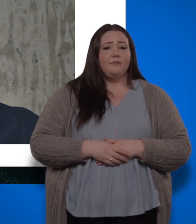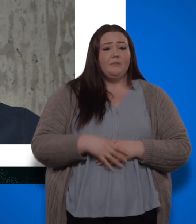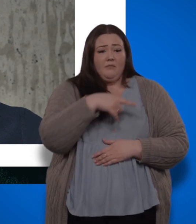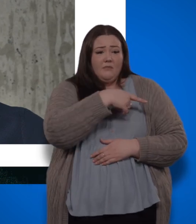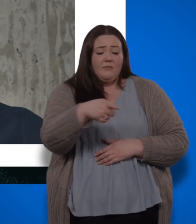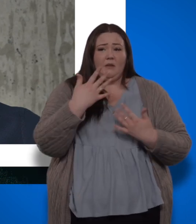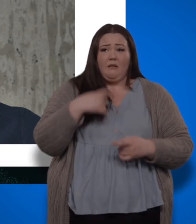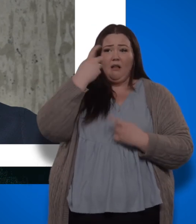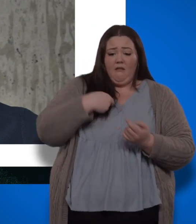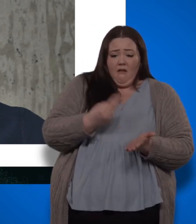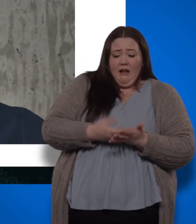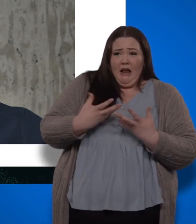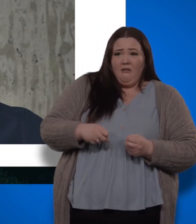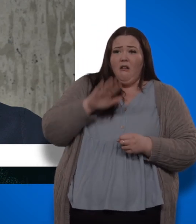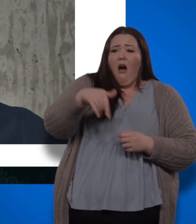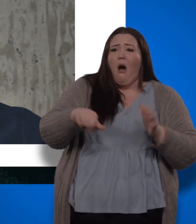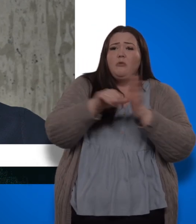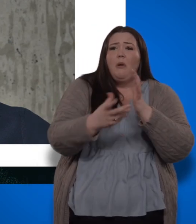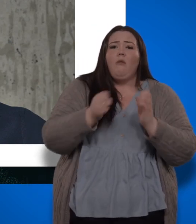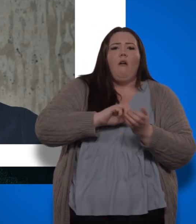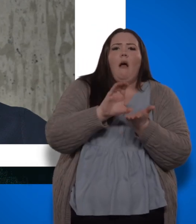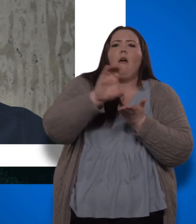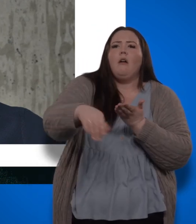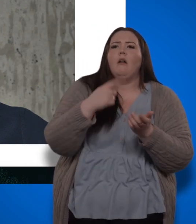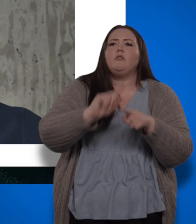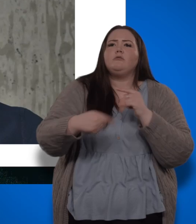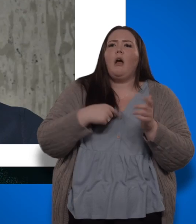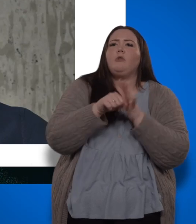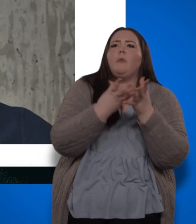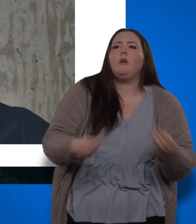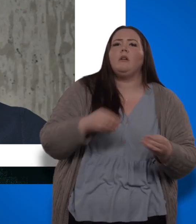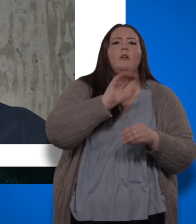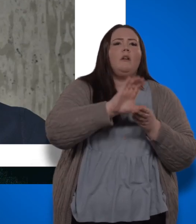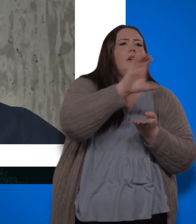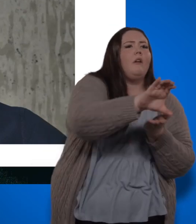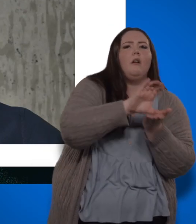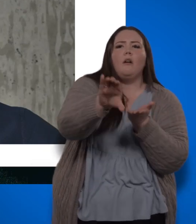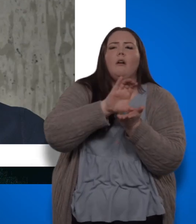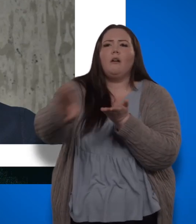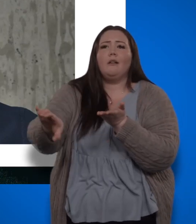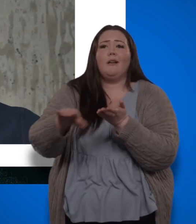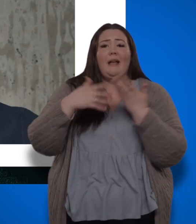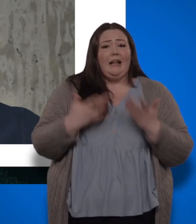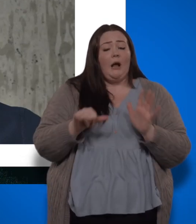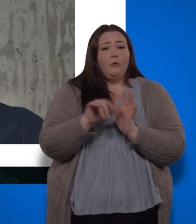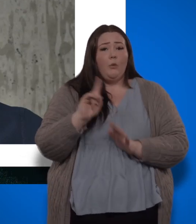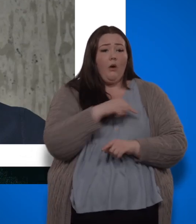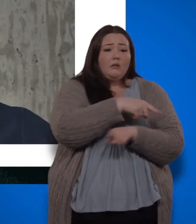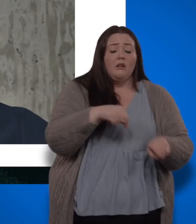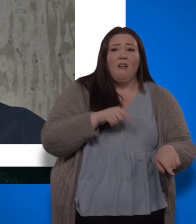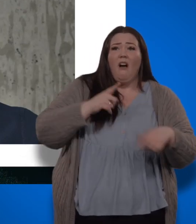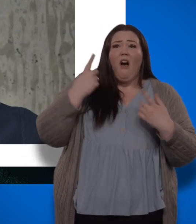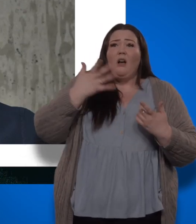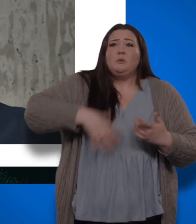problems are. And now their problem is that they're aging and about to die, and they are throwing obscene amounts of money at this